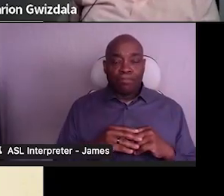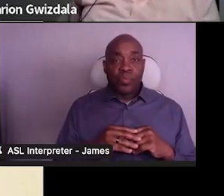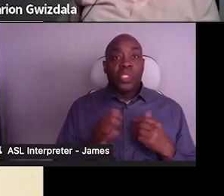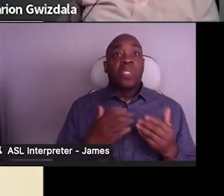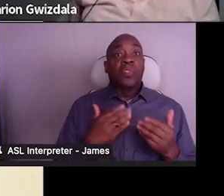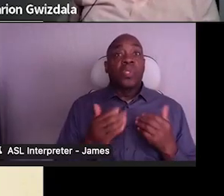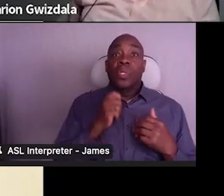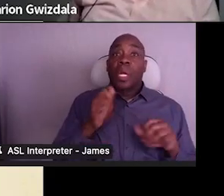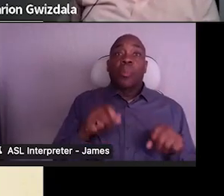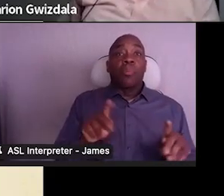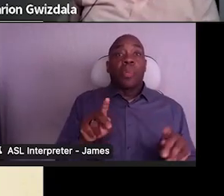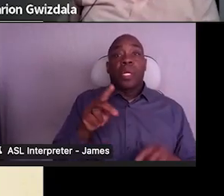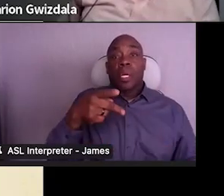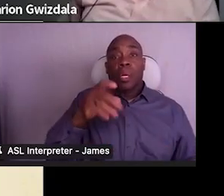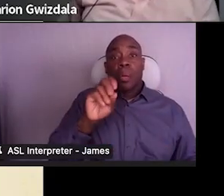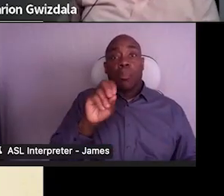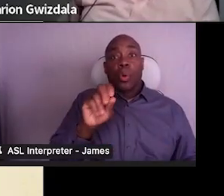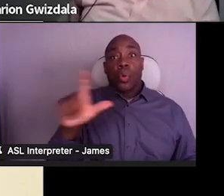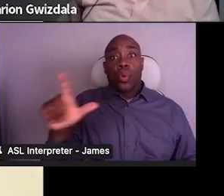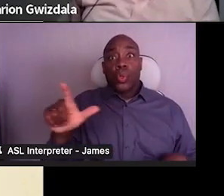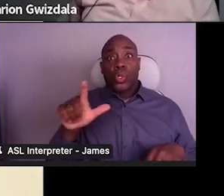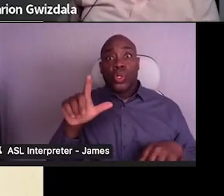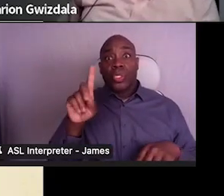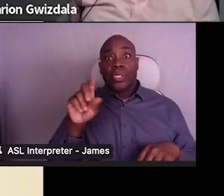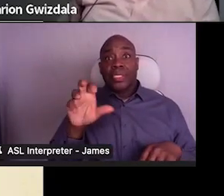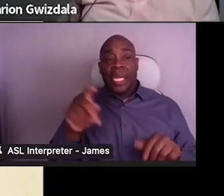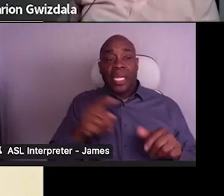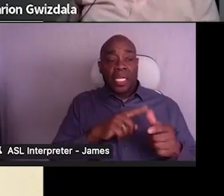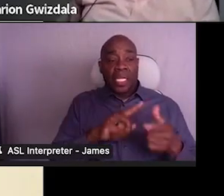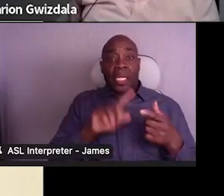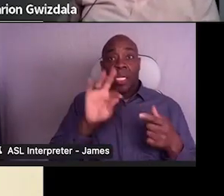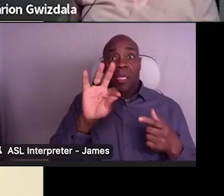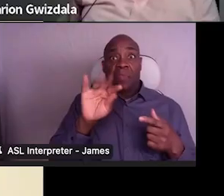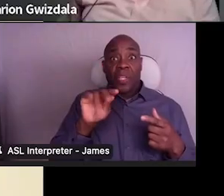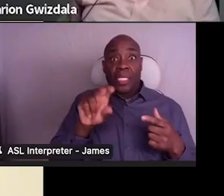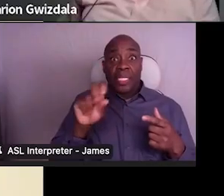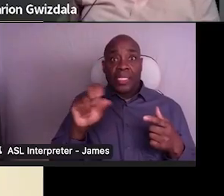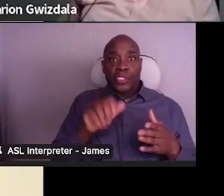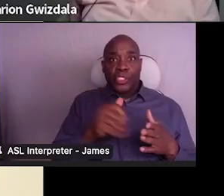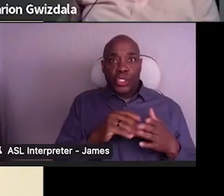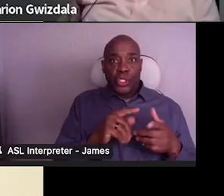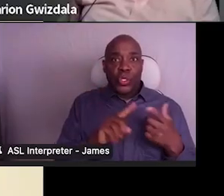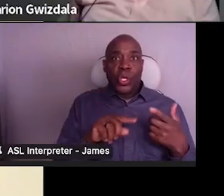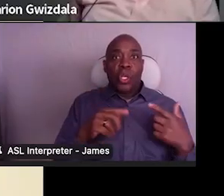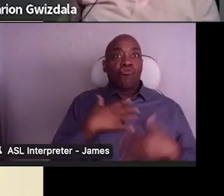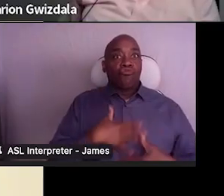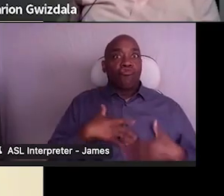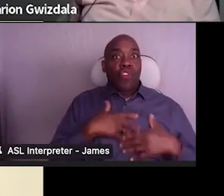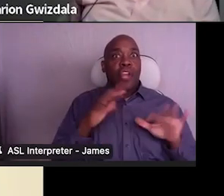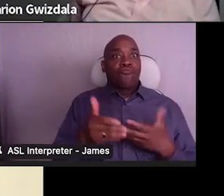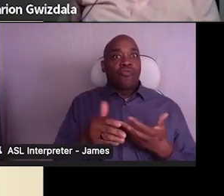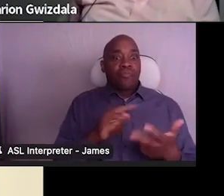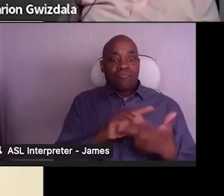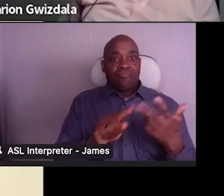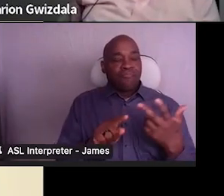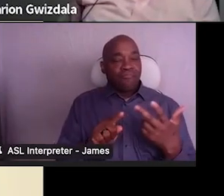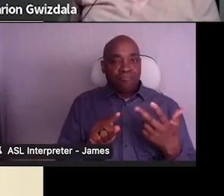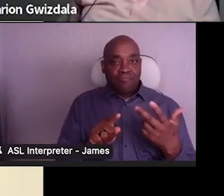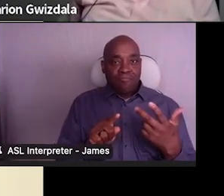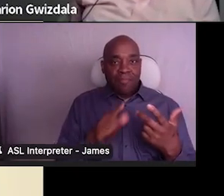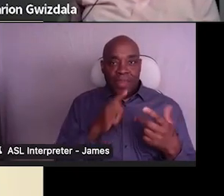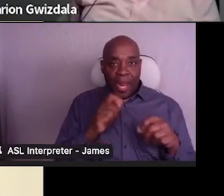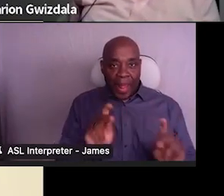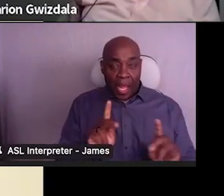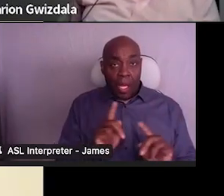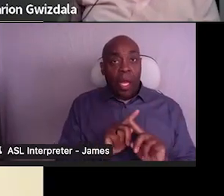not allowed on the pool deck or in the fitness center, in the restaurants, in a hotel, wherever the